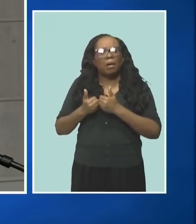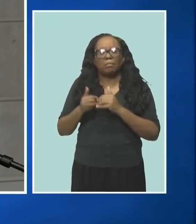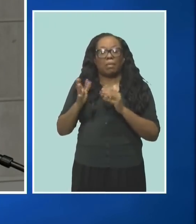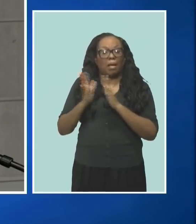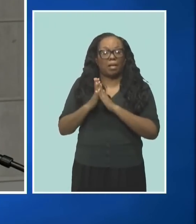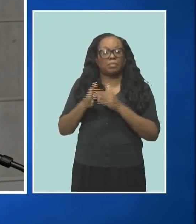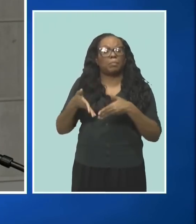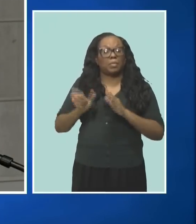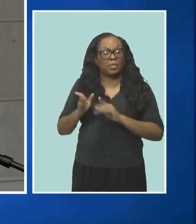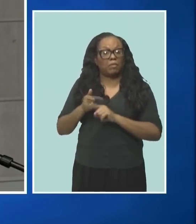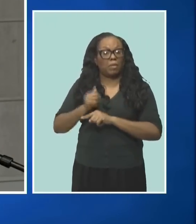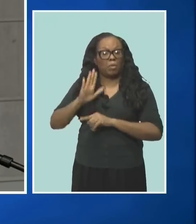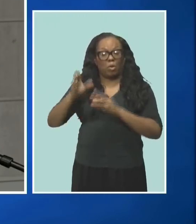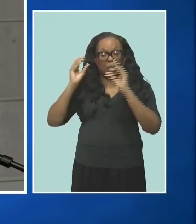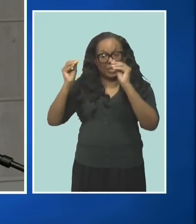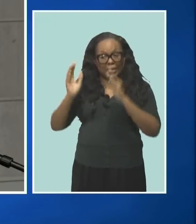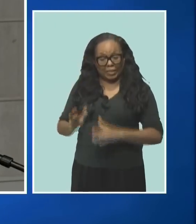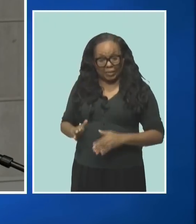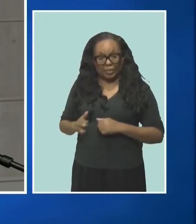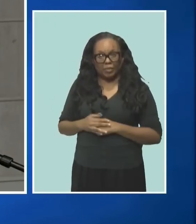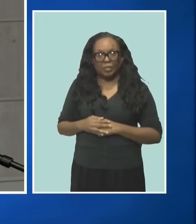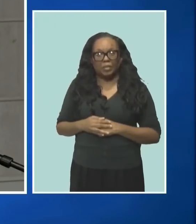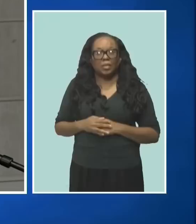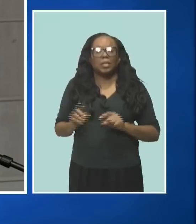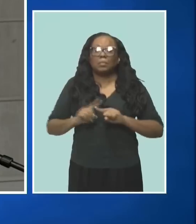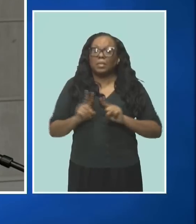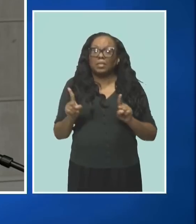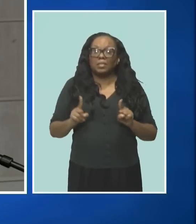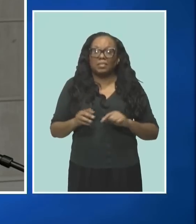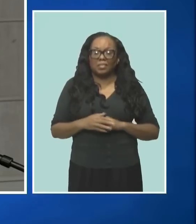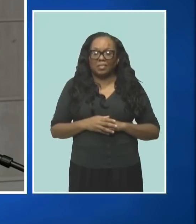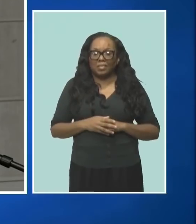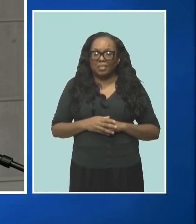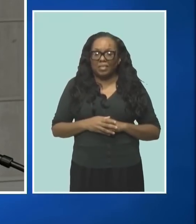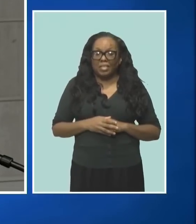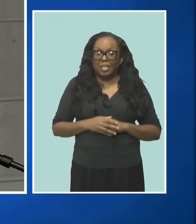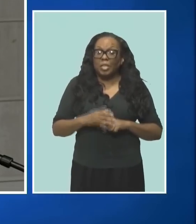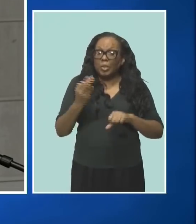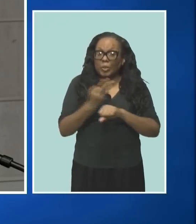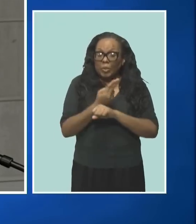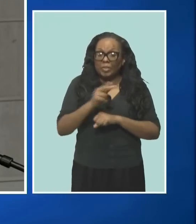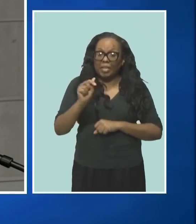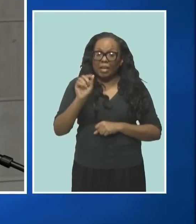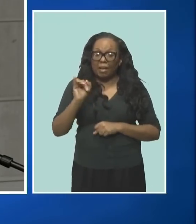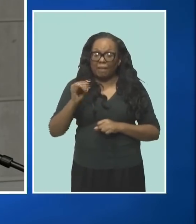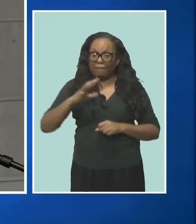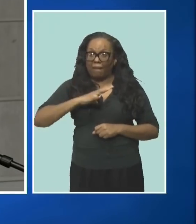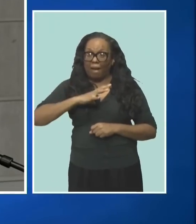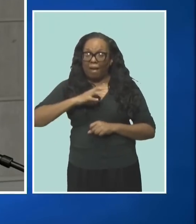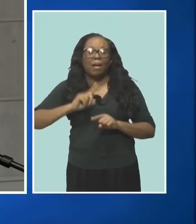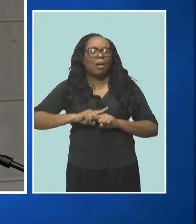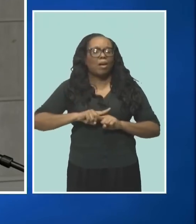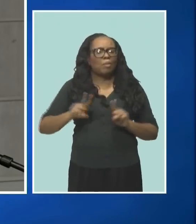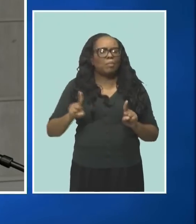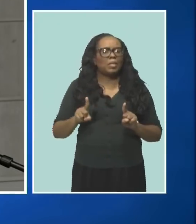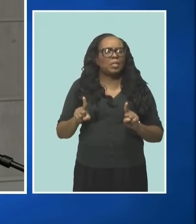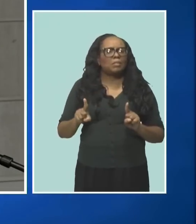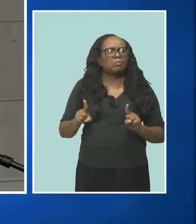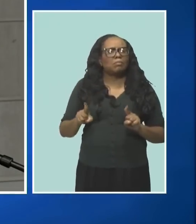Secondly, don't let AI rob you of your creativity, or worse still, your Caribbean